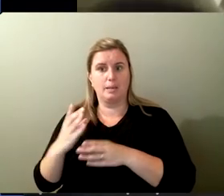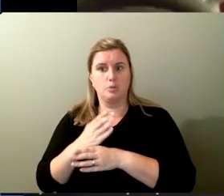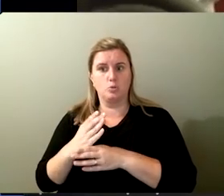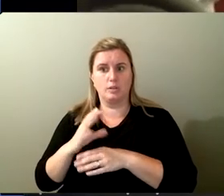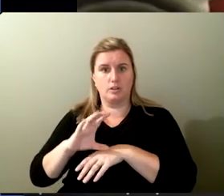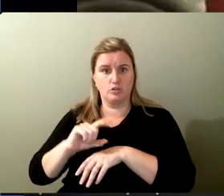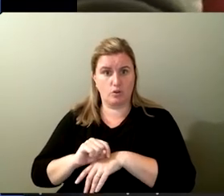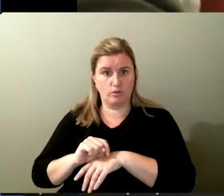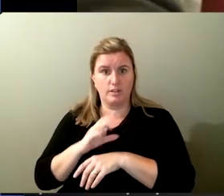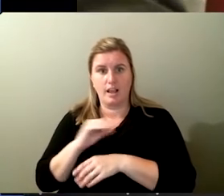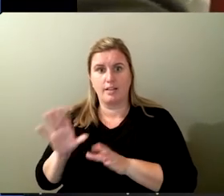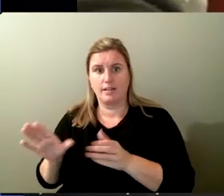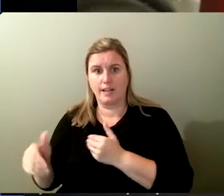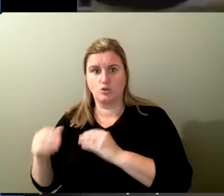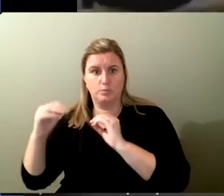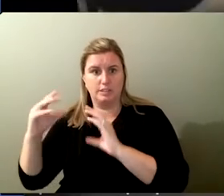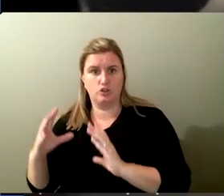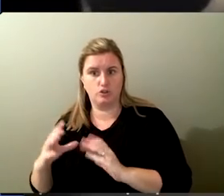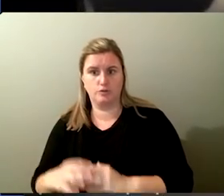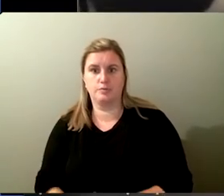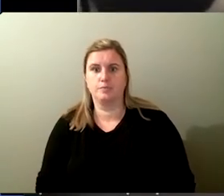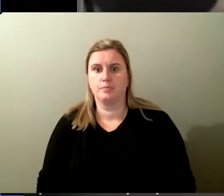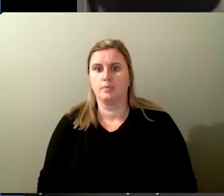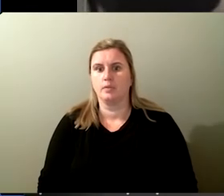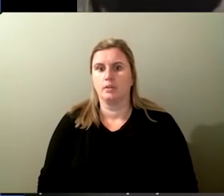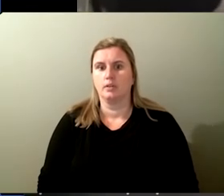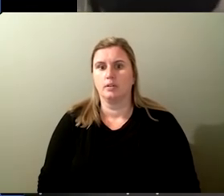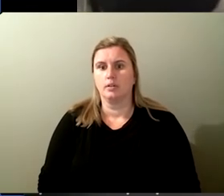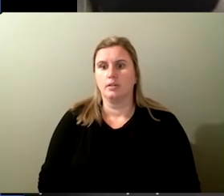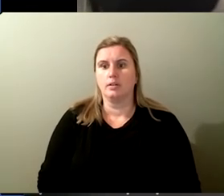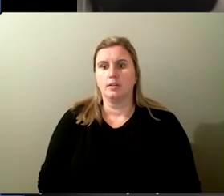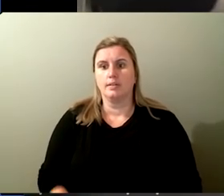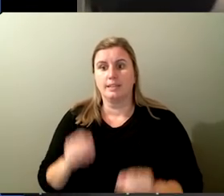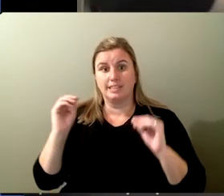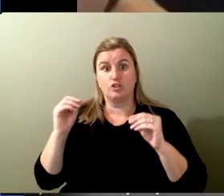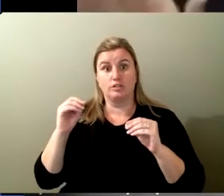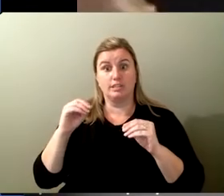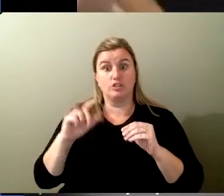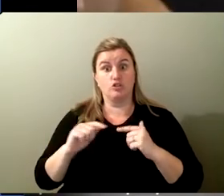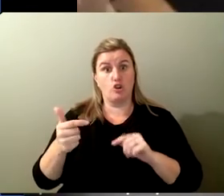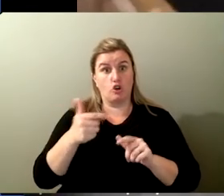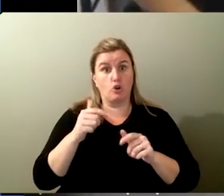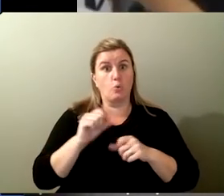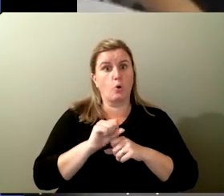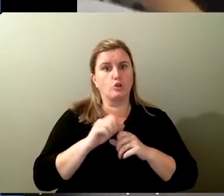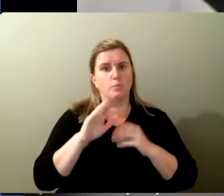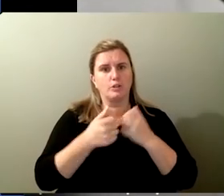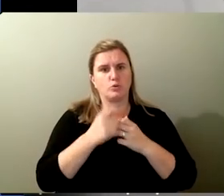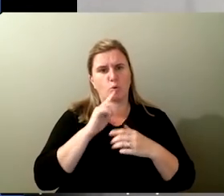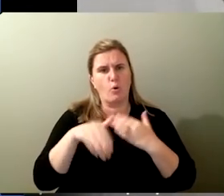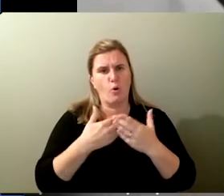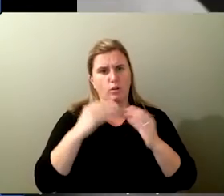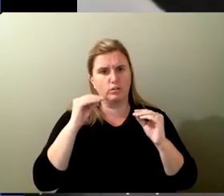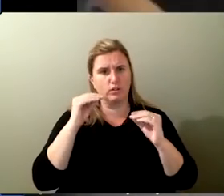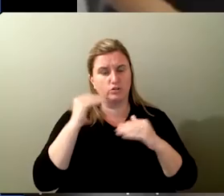consultant and the classroom teacher. The teachers, in turn, work to make sure that all adults providing instruction